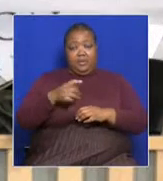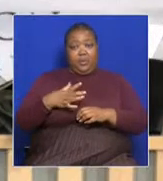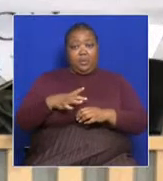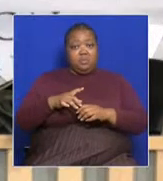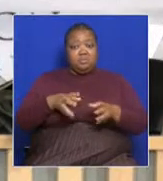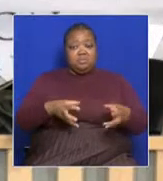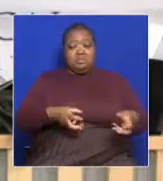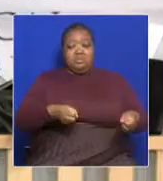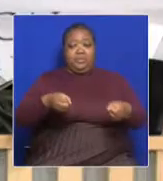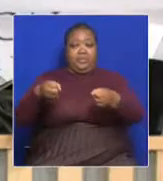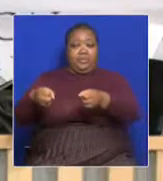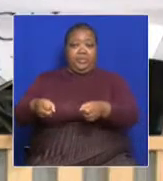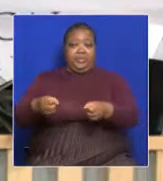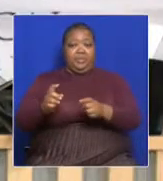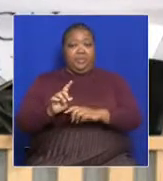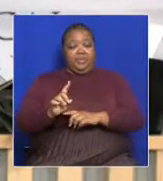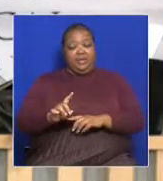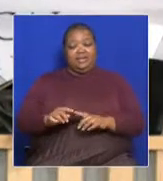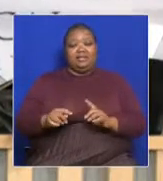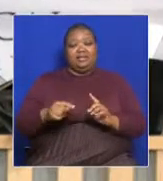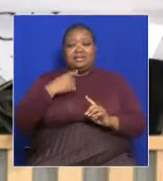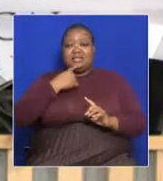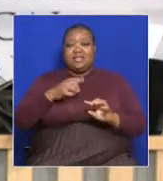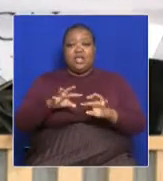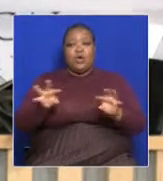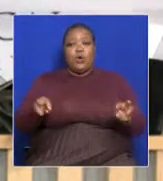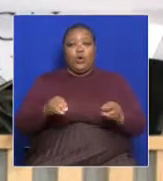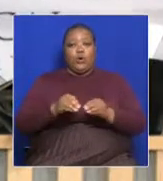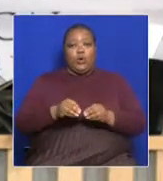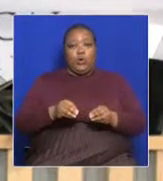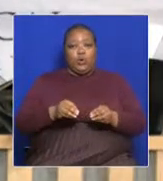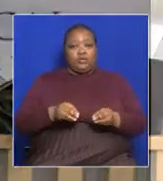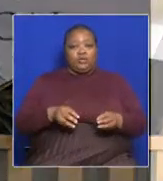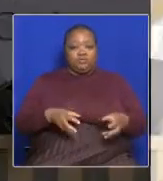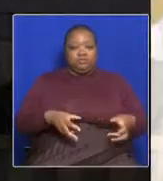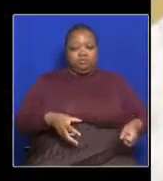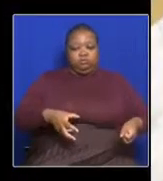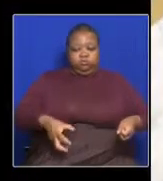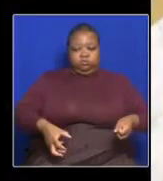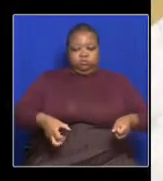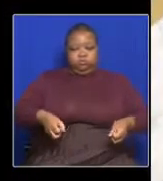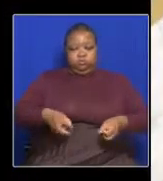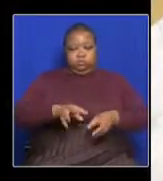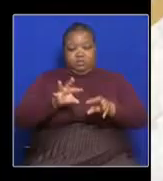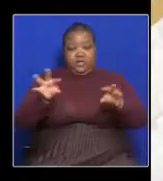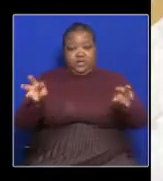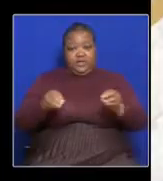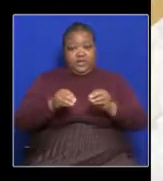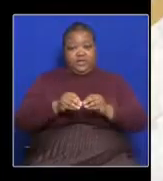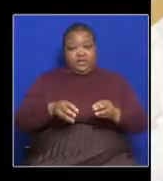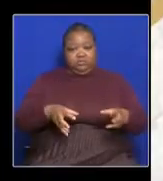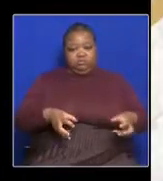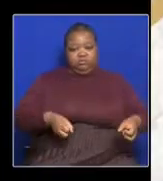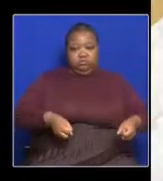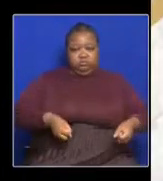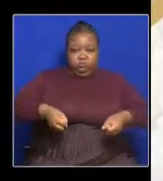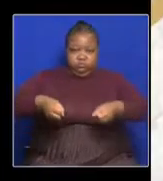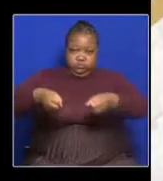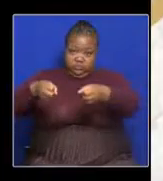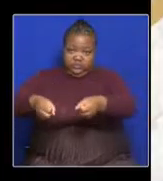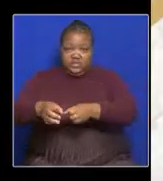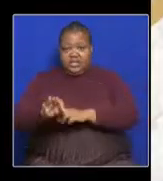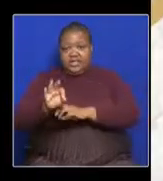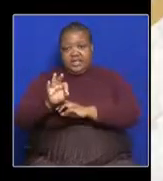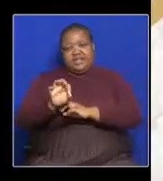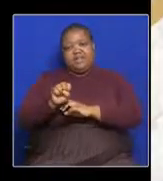prescript says all what you have must be submitted to FSL for forensic